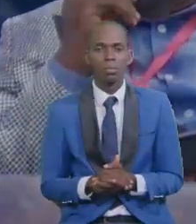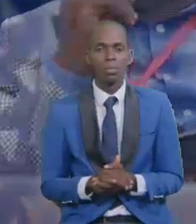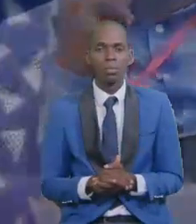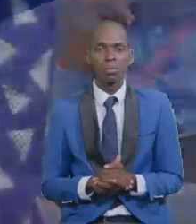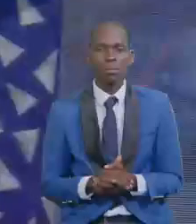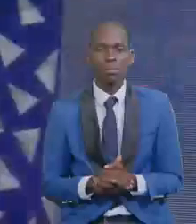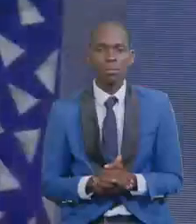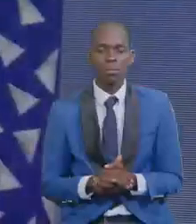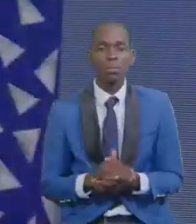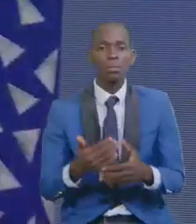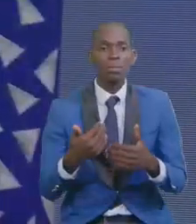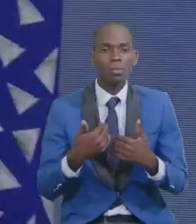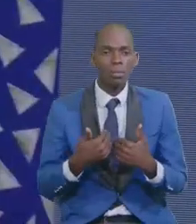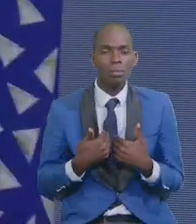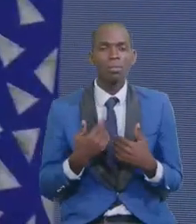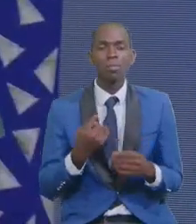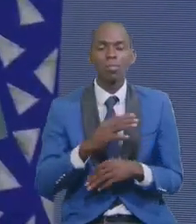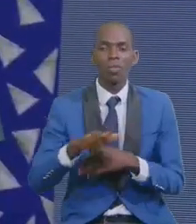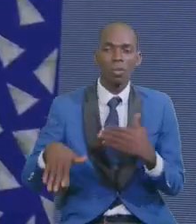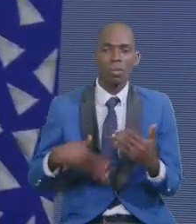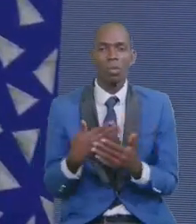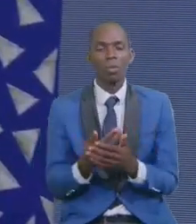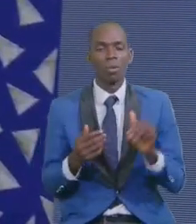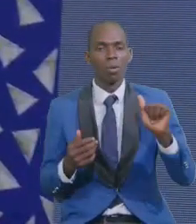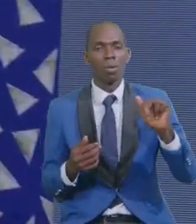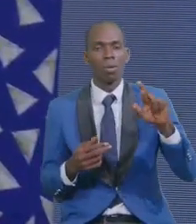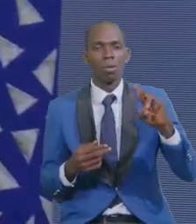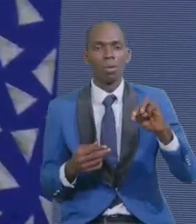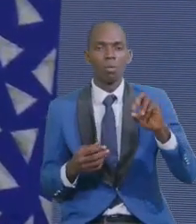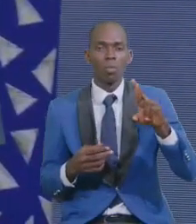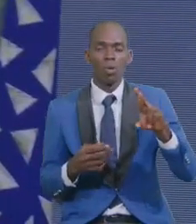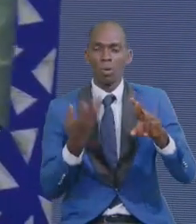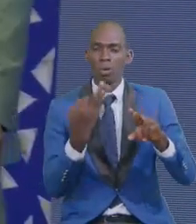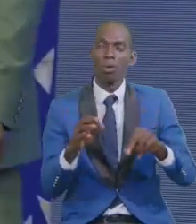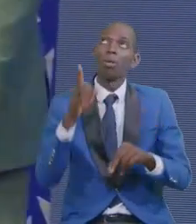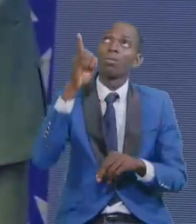Put on the whole armor of God,